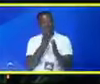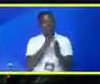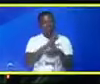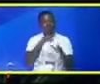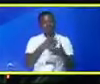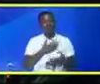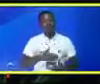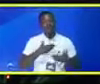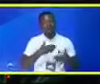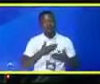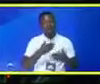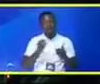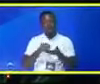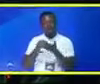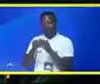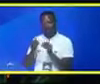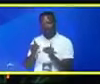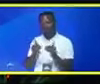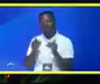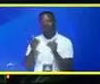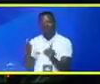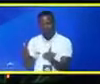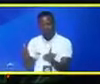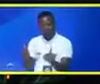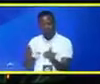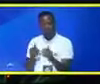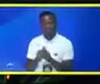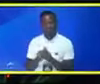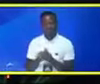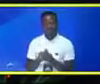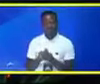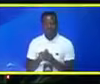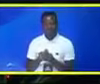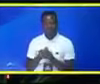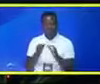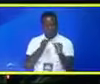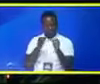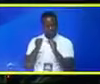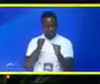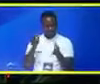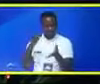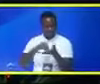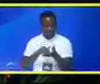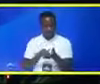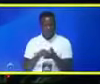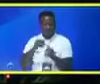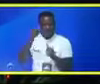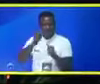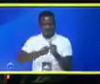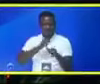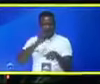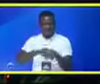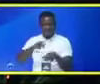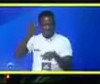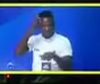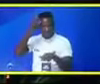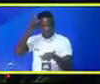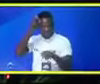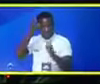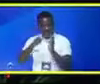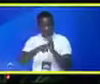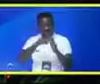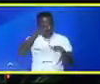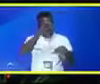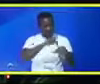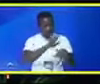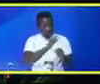he proceeded further. Let me pause for a minute and explain that. Every time Satan touches an aspect of